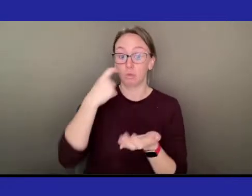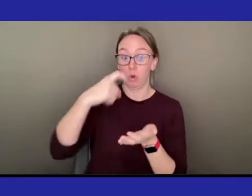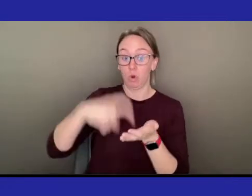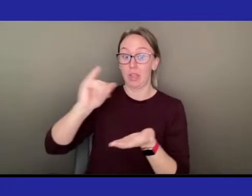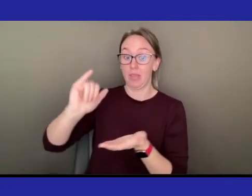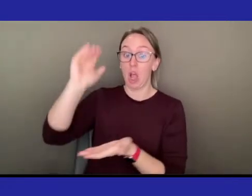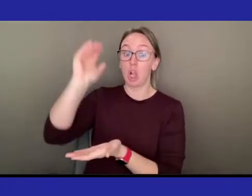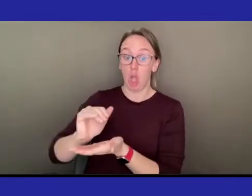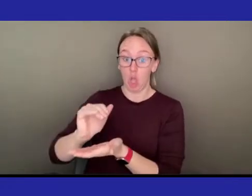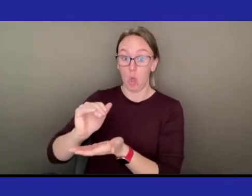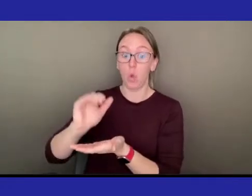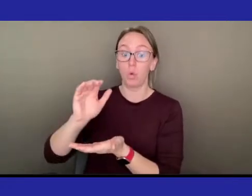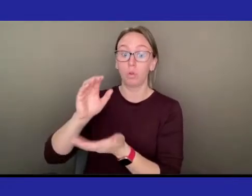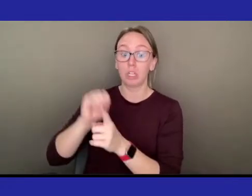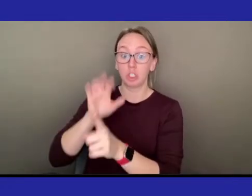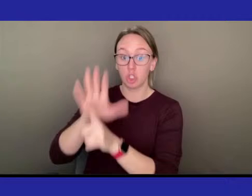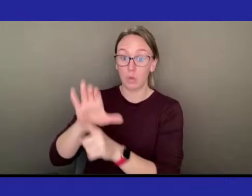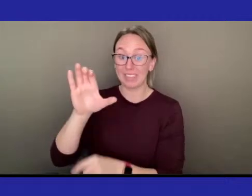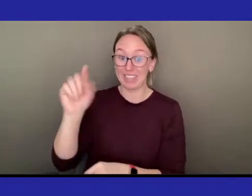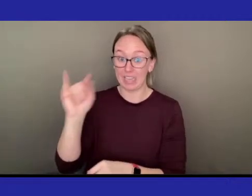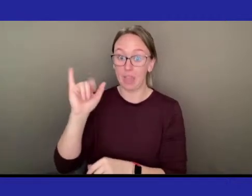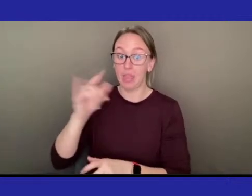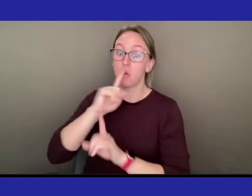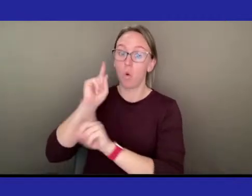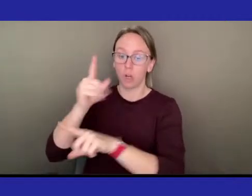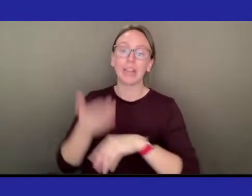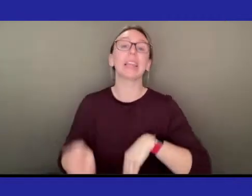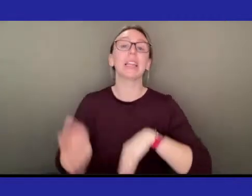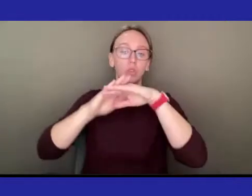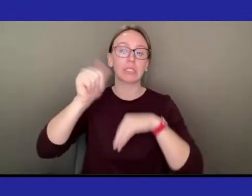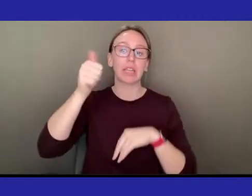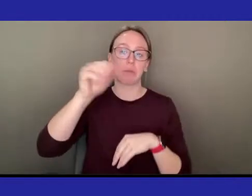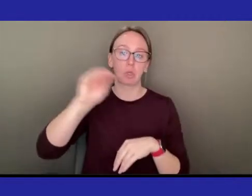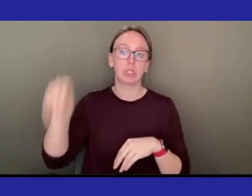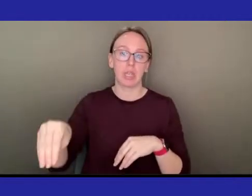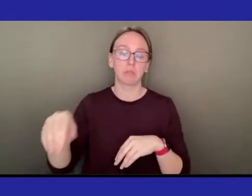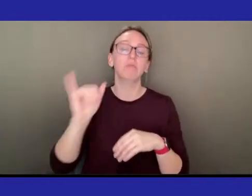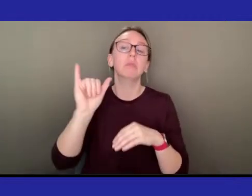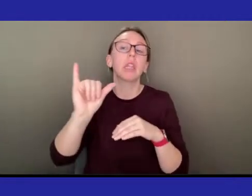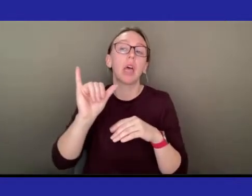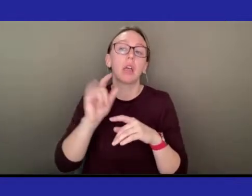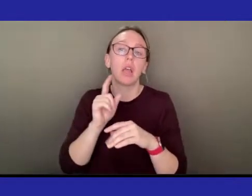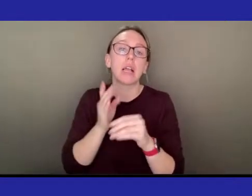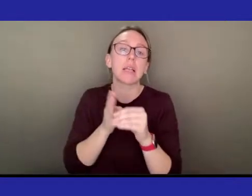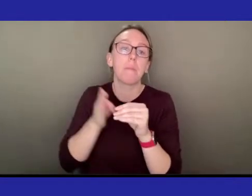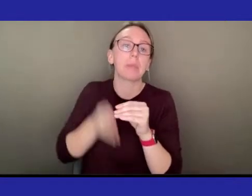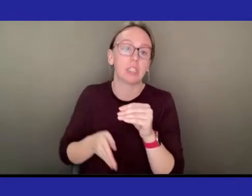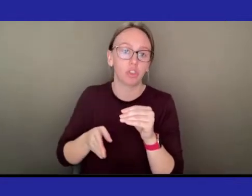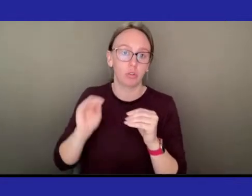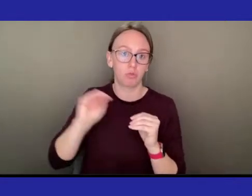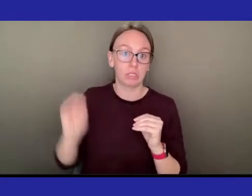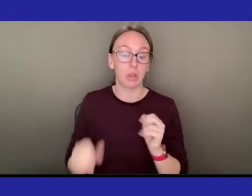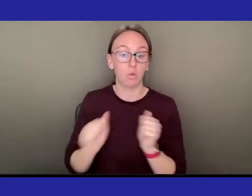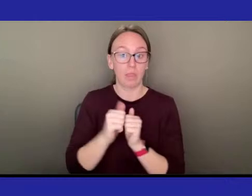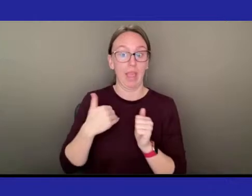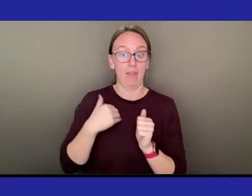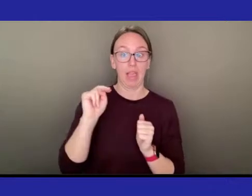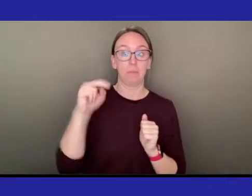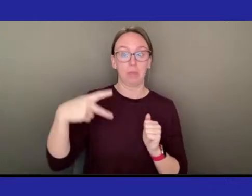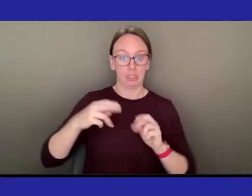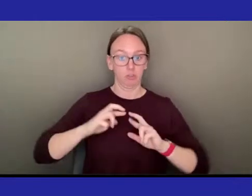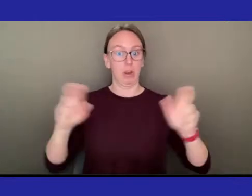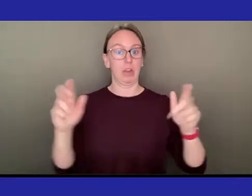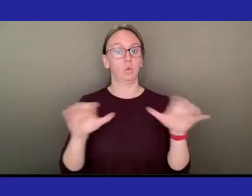ordered, it increased by 10%, the completion rates with having nurse practitioners on board. So again, showing the